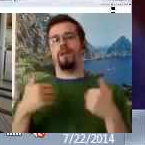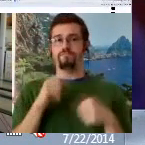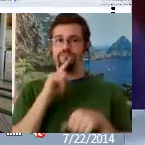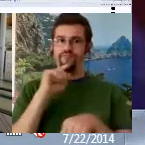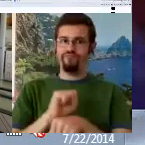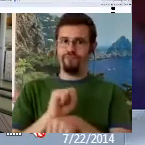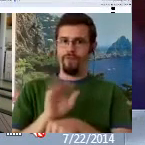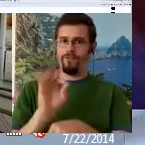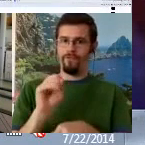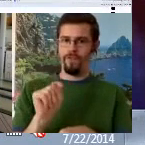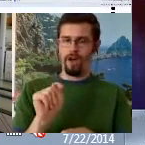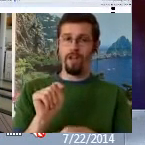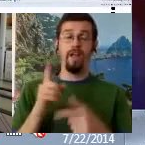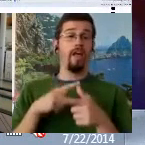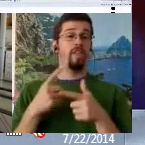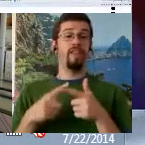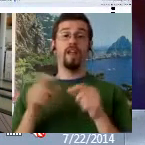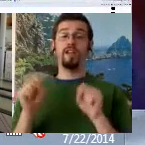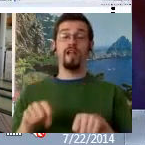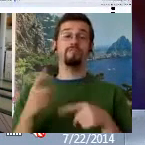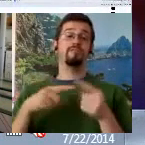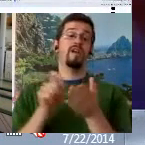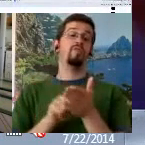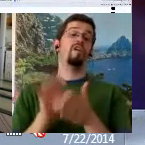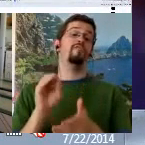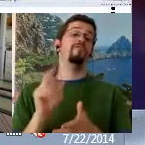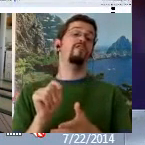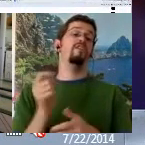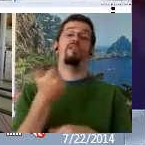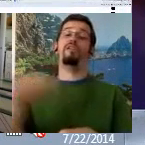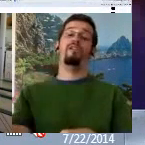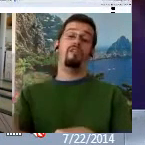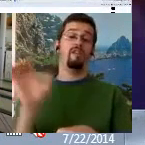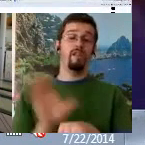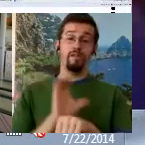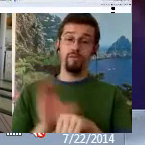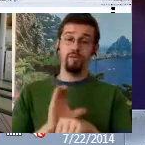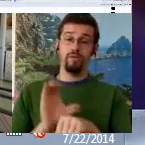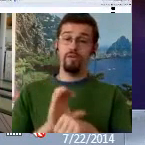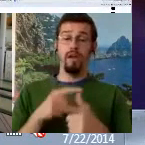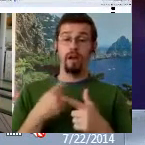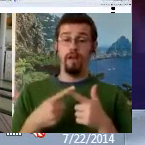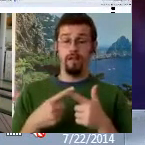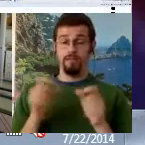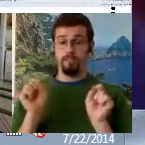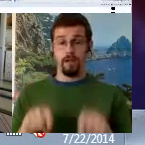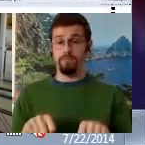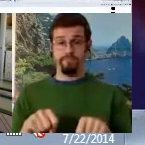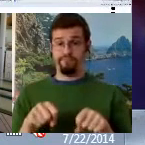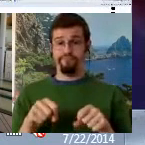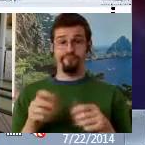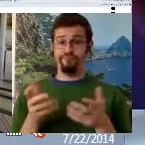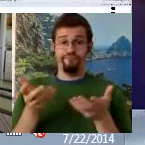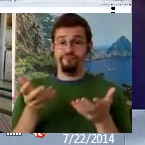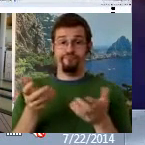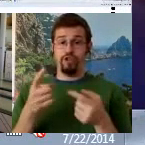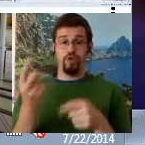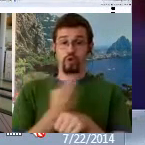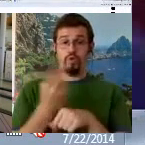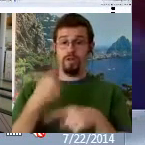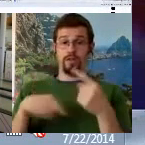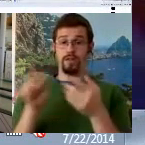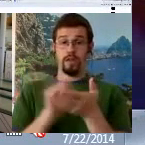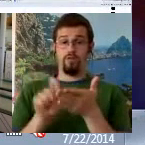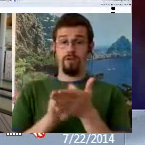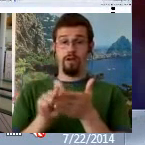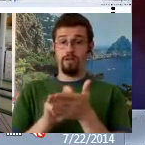can just install SignWriting font on any computer, and if you have, you just see the SignWriting is. You don't need an